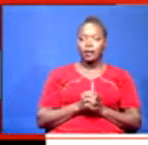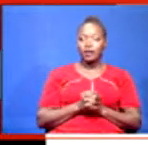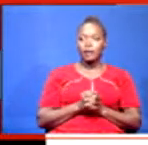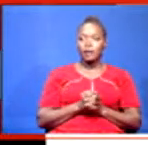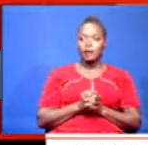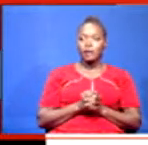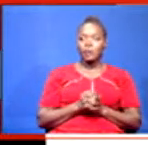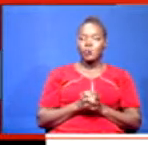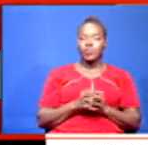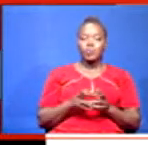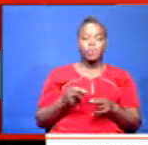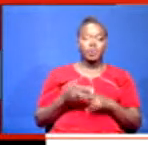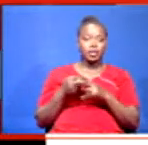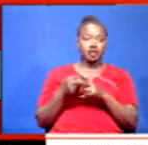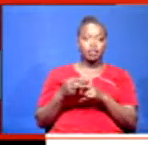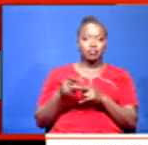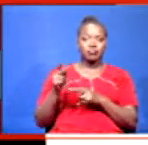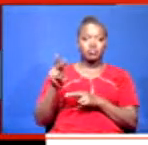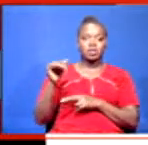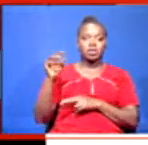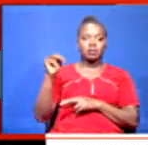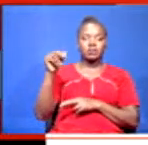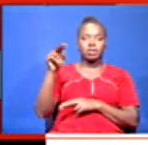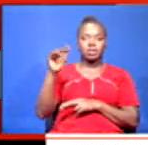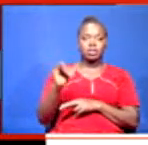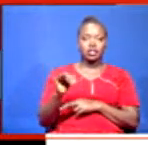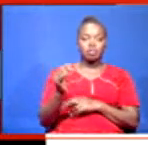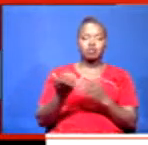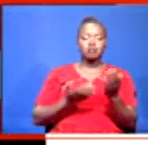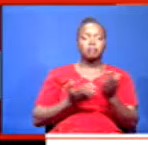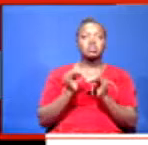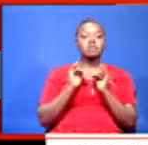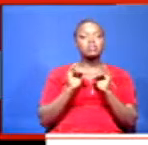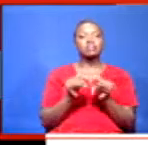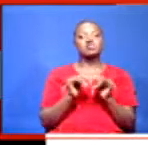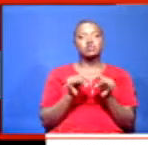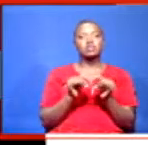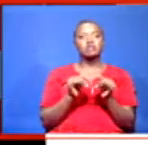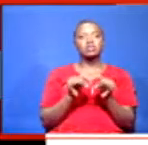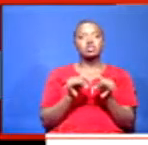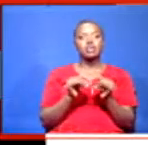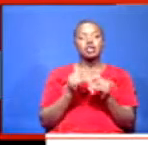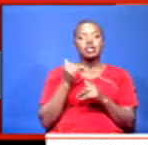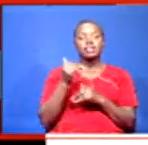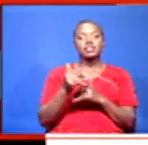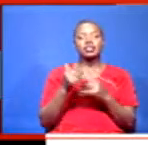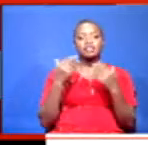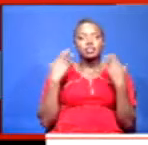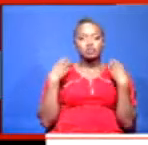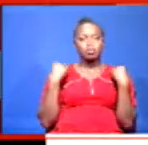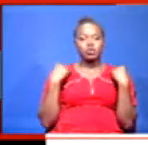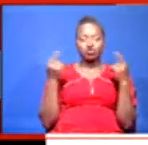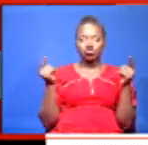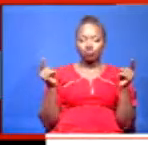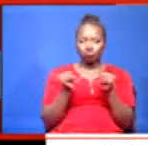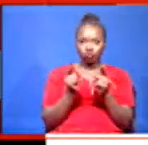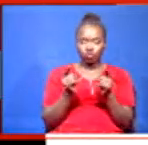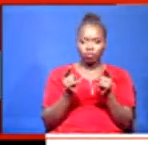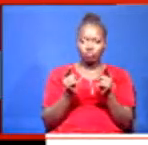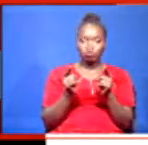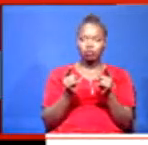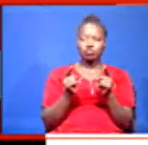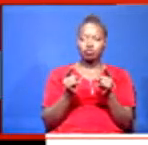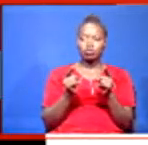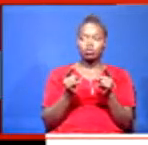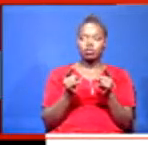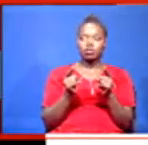name is O'Brien Kimani. Thank you very much. You have been watching Business News. And of course, coming up next is a short break. And thereafter, Tom Boyer